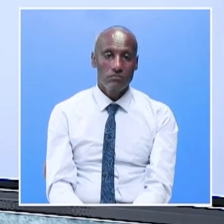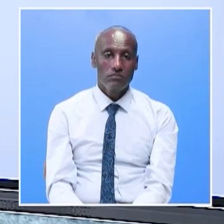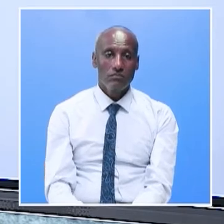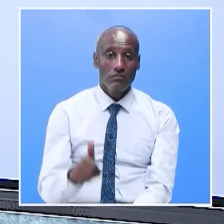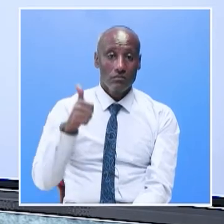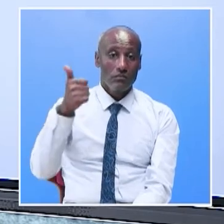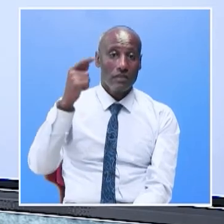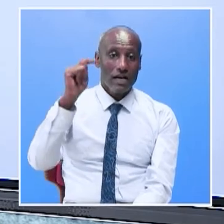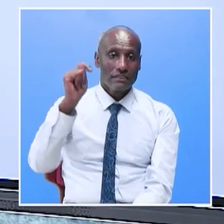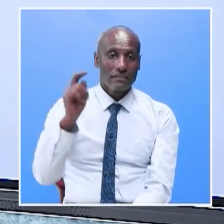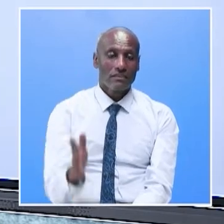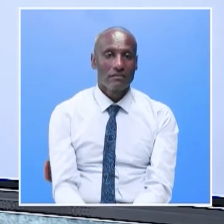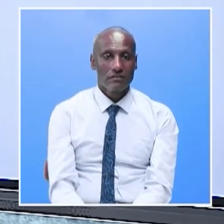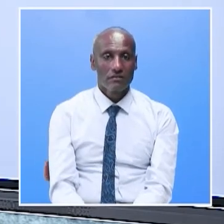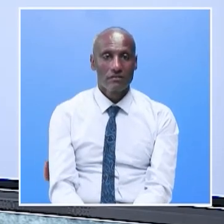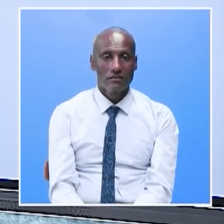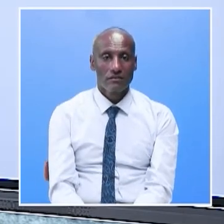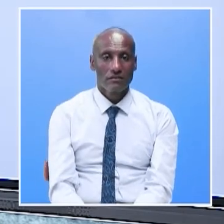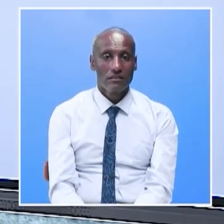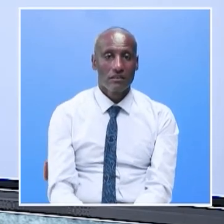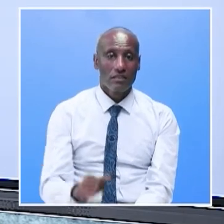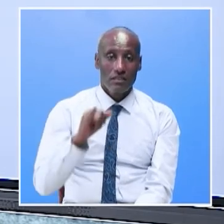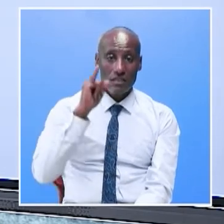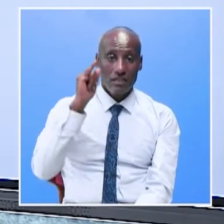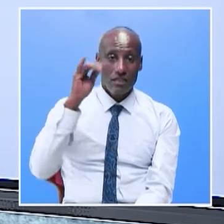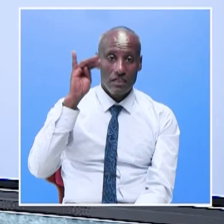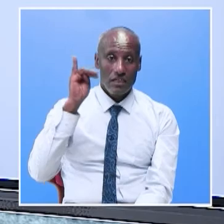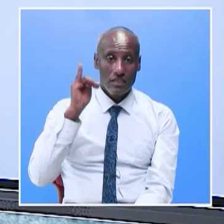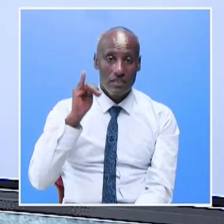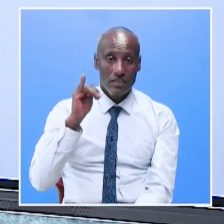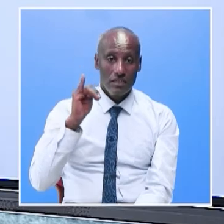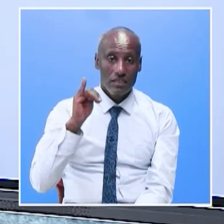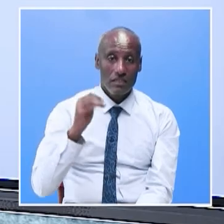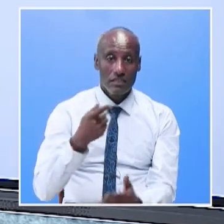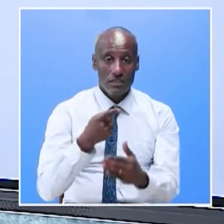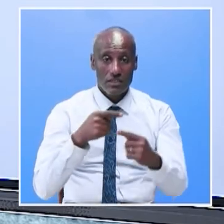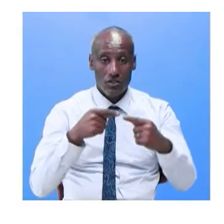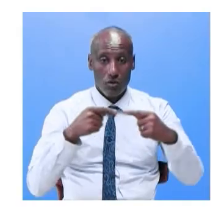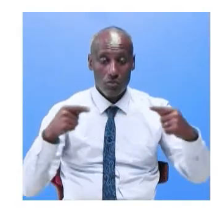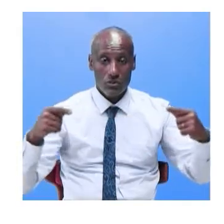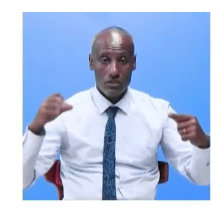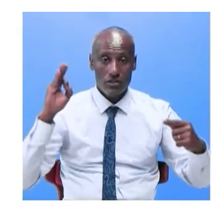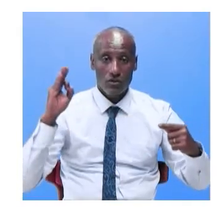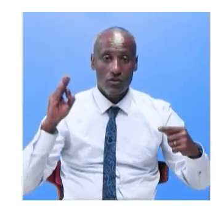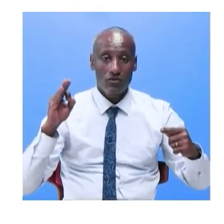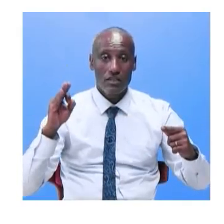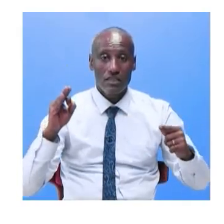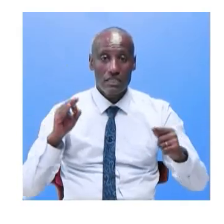Here is at, differentiate from in, the opposite of in. Here is